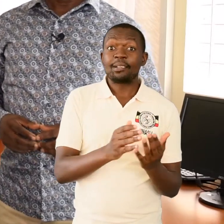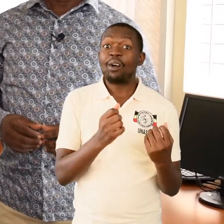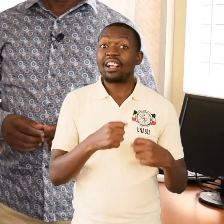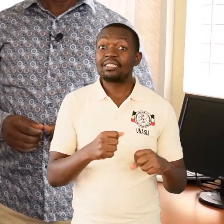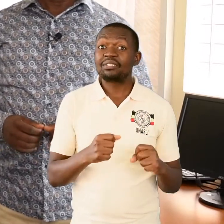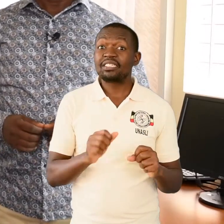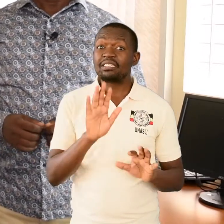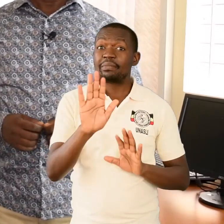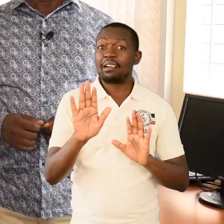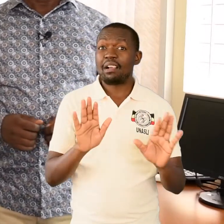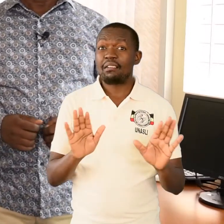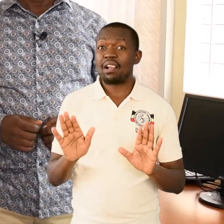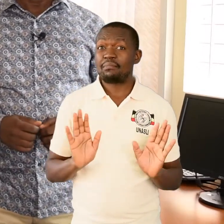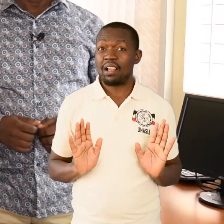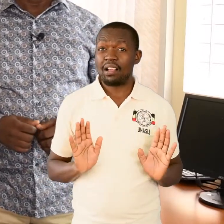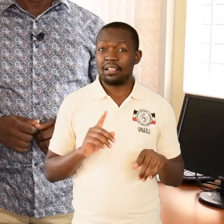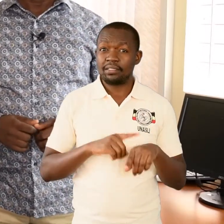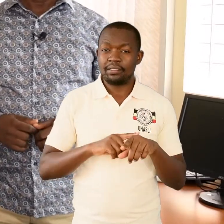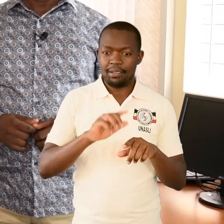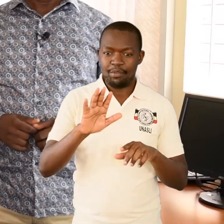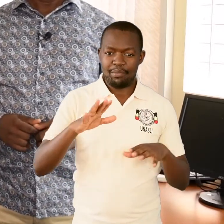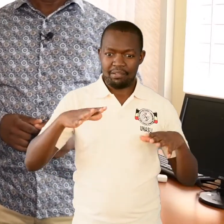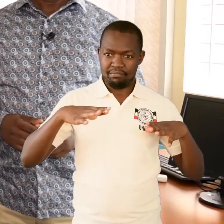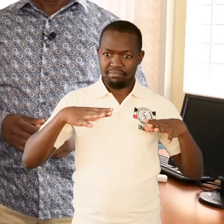carry out in your free time.